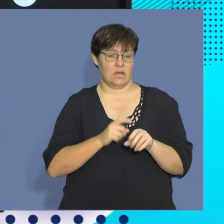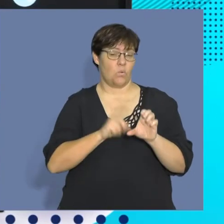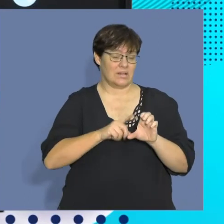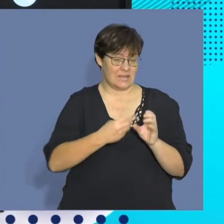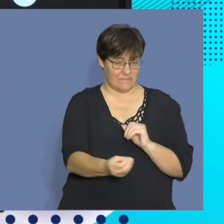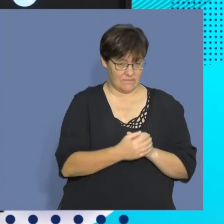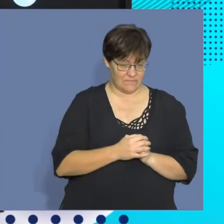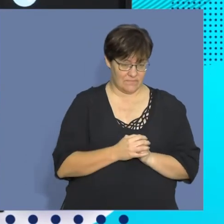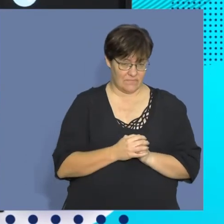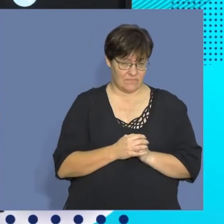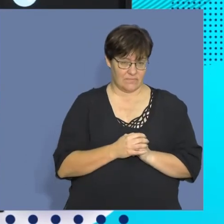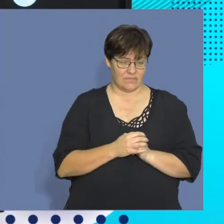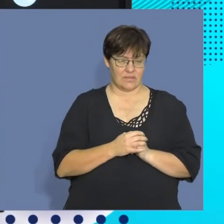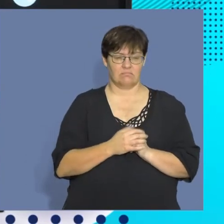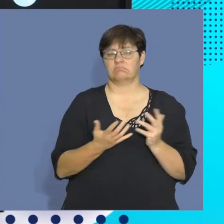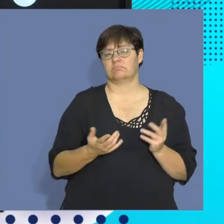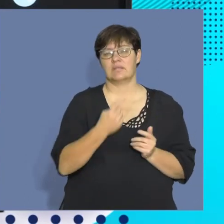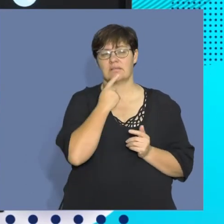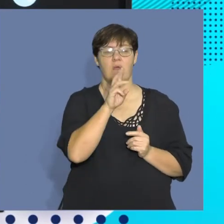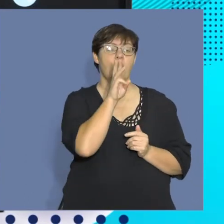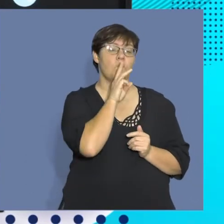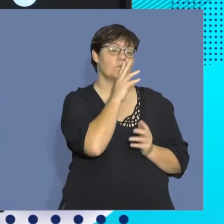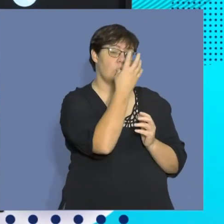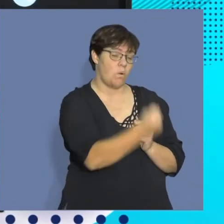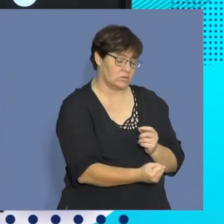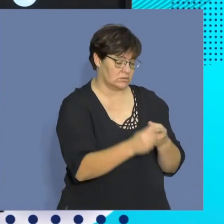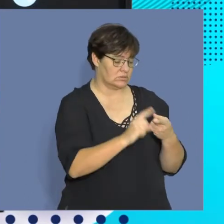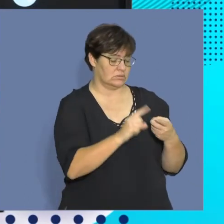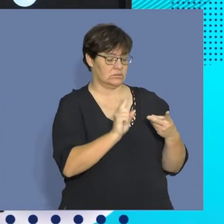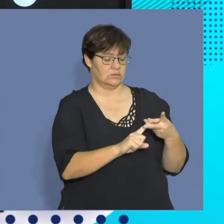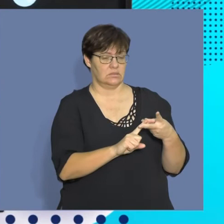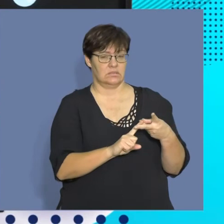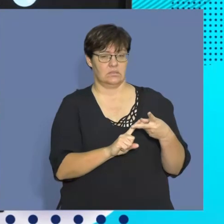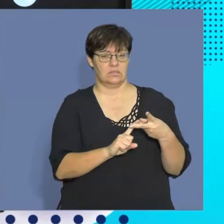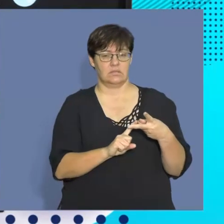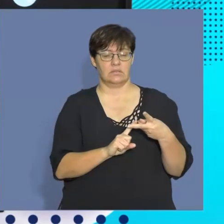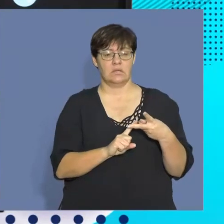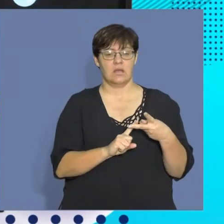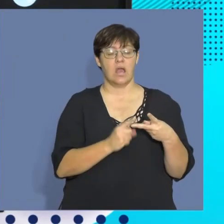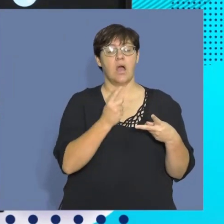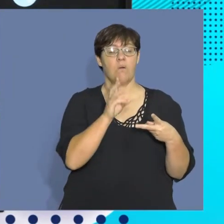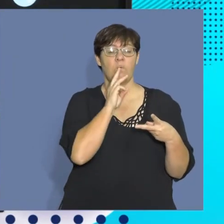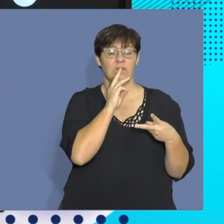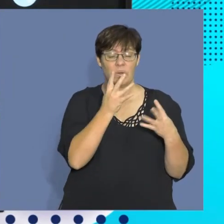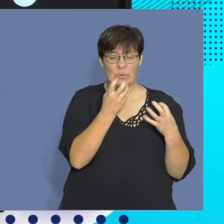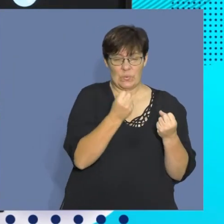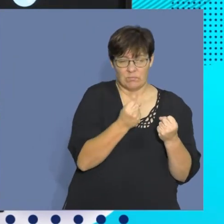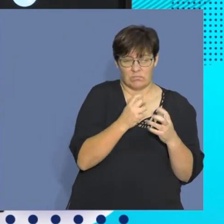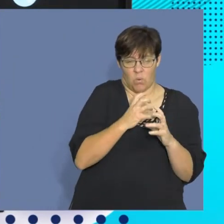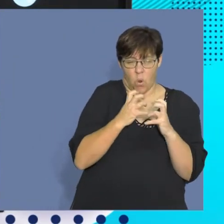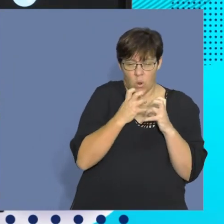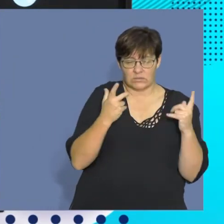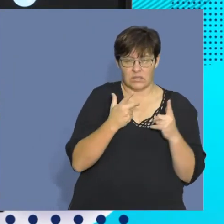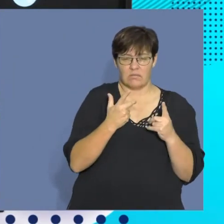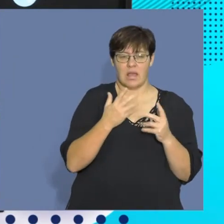soil. So we mentioned the water holding capacity, we mentioned the humus content, we